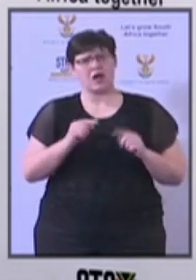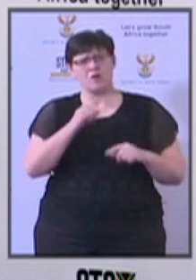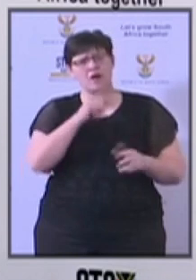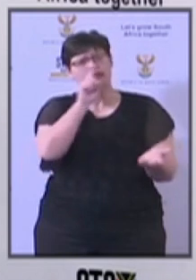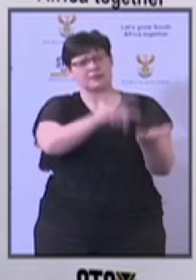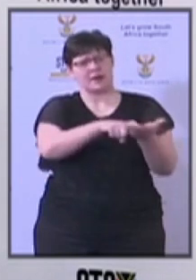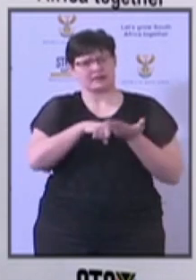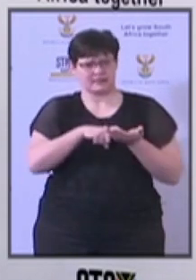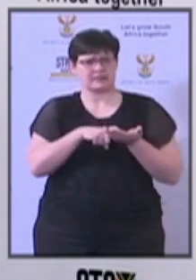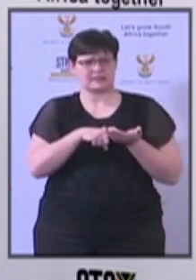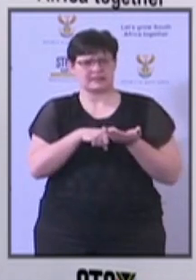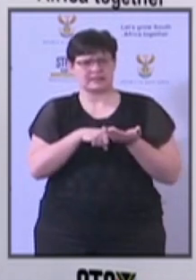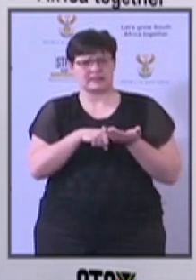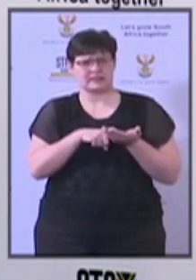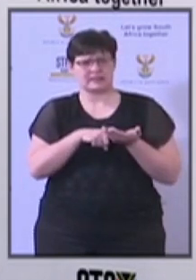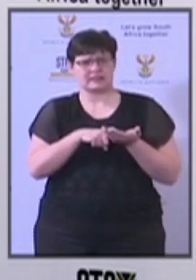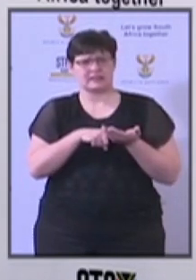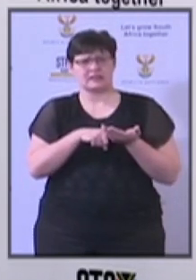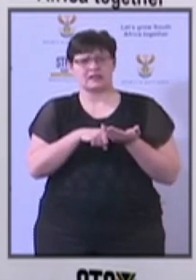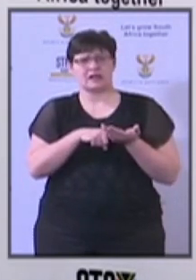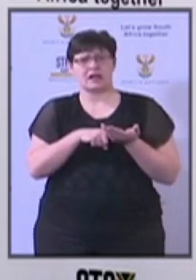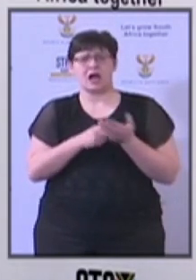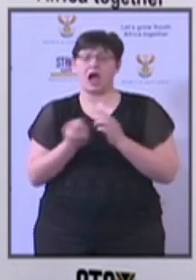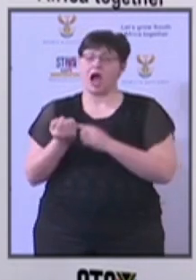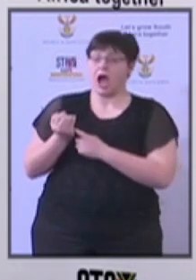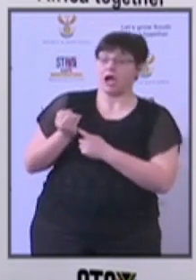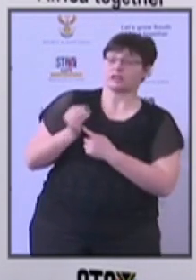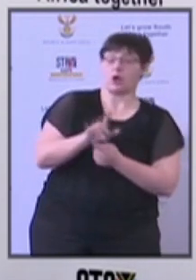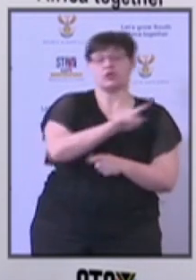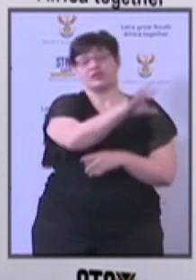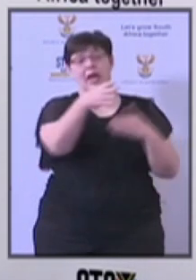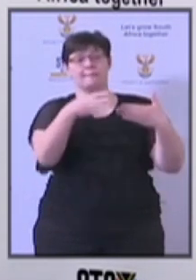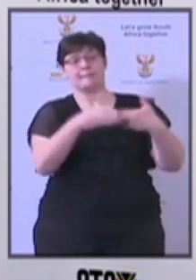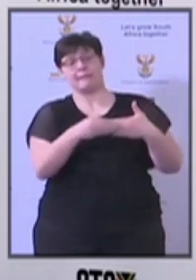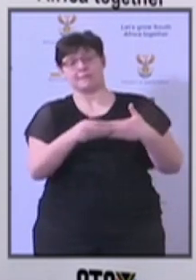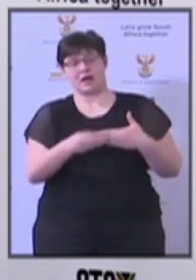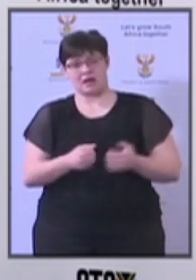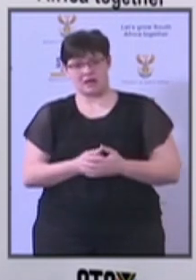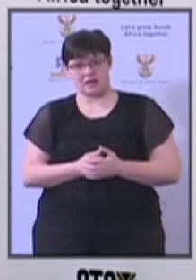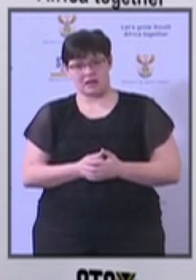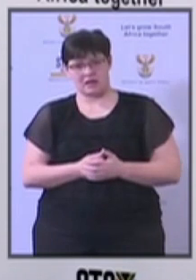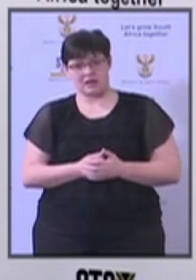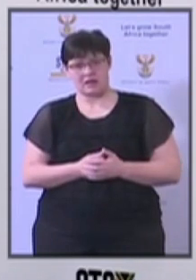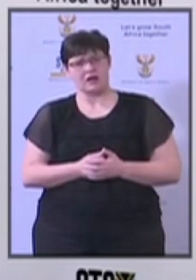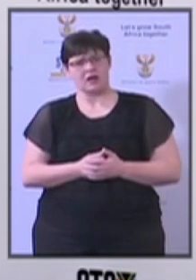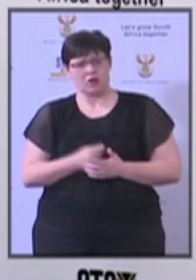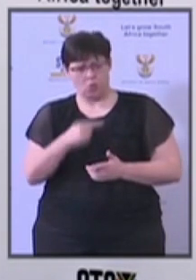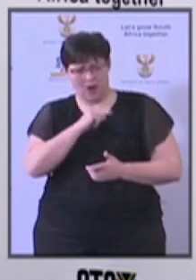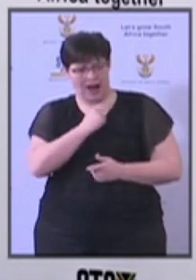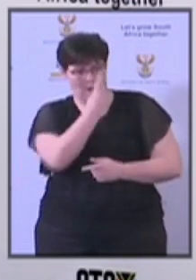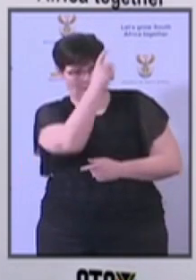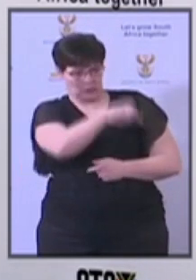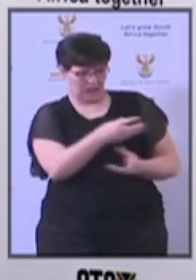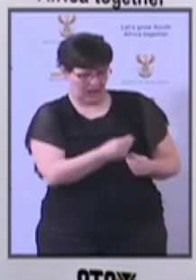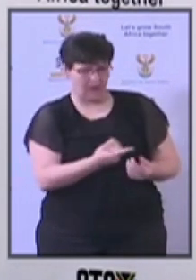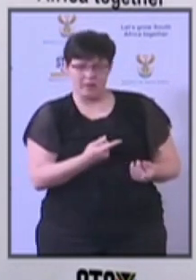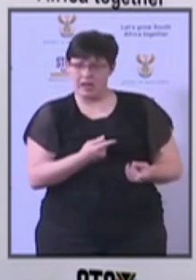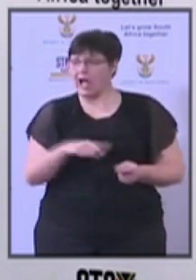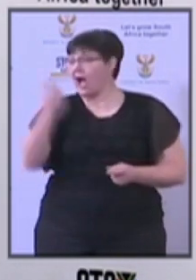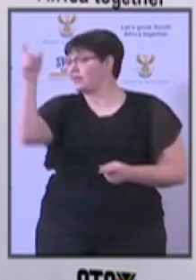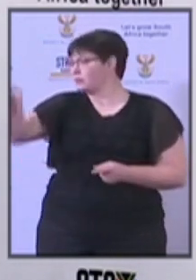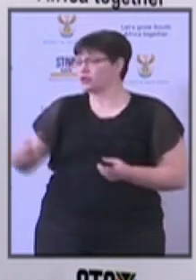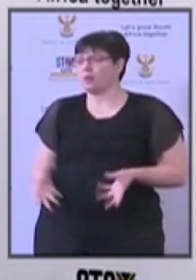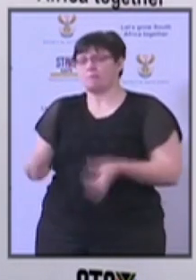demanded that we cannot expose their members to the trouble of COVID-19. When there's